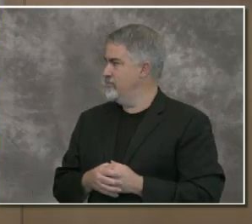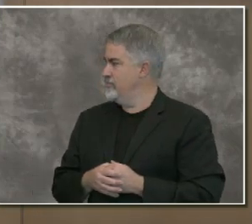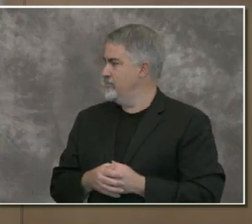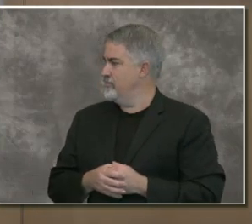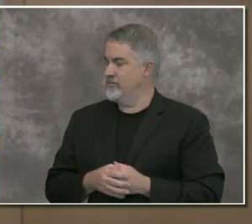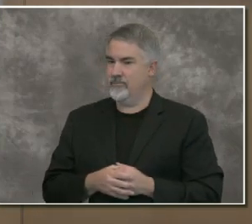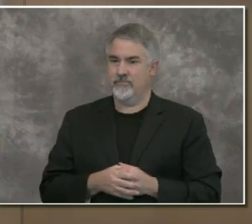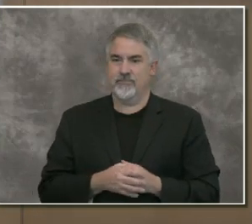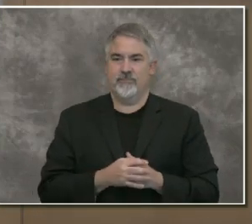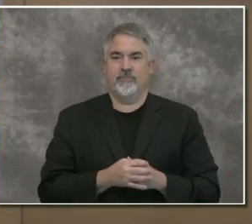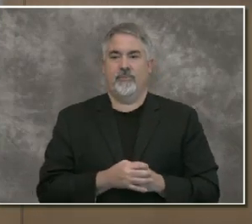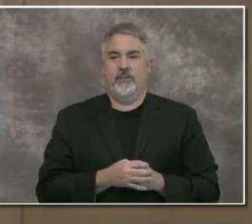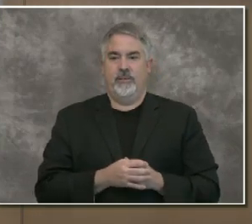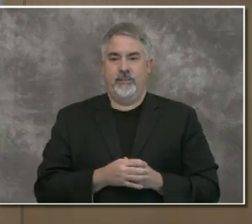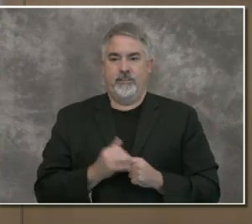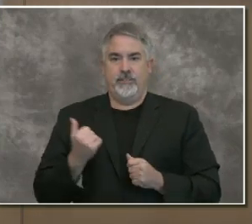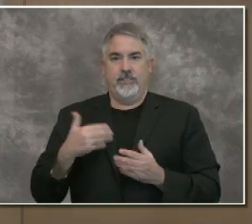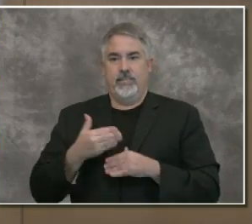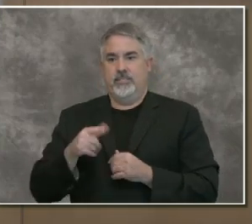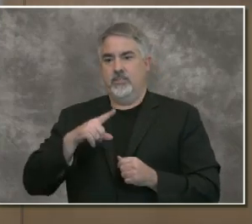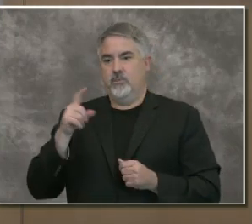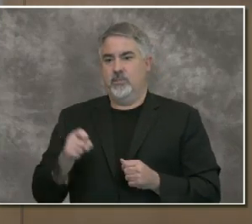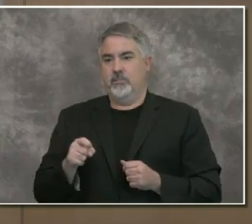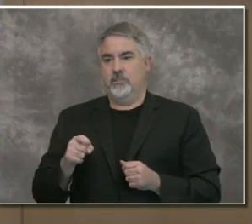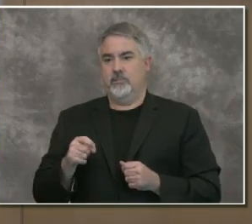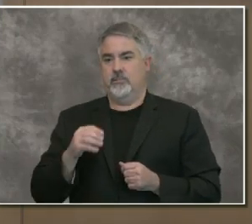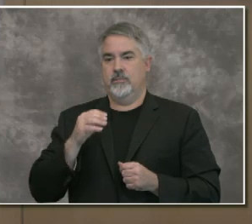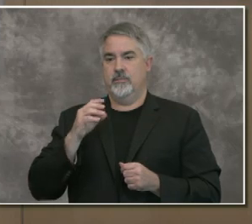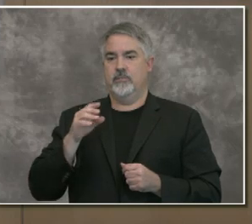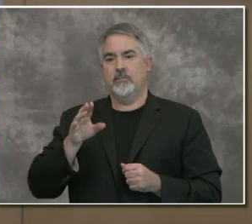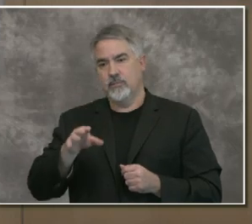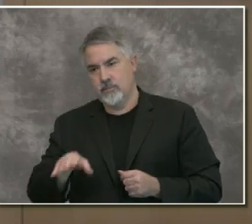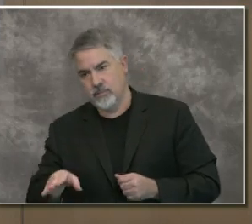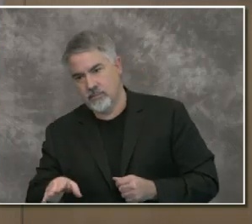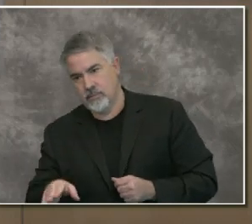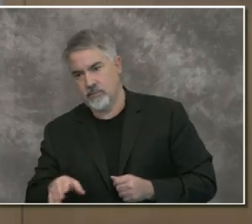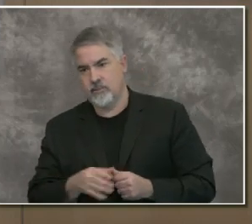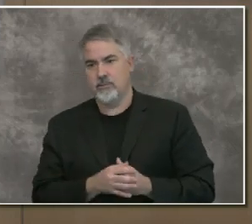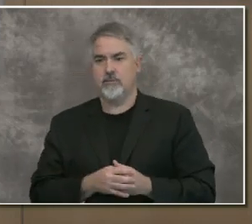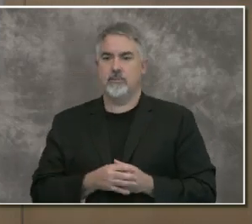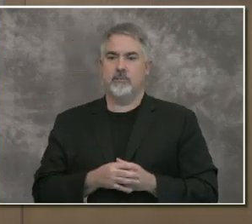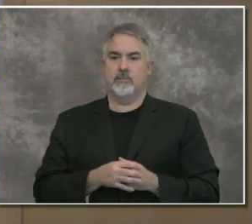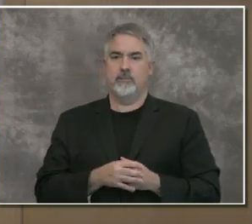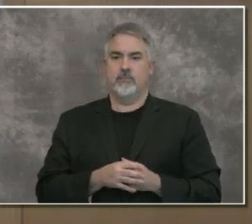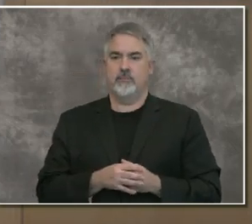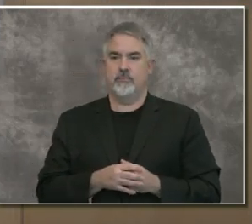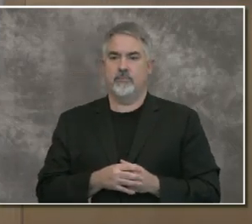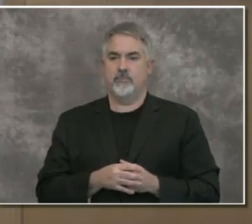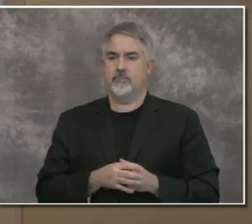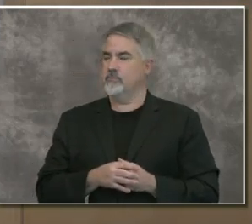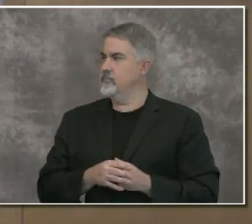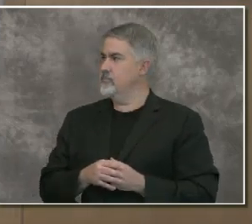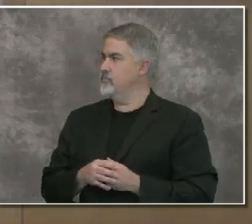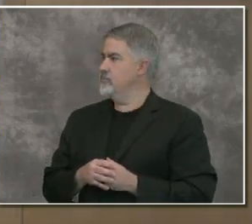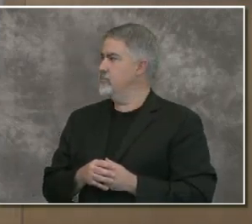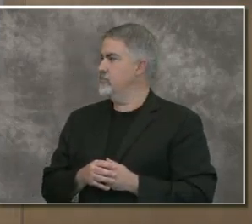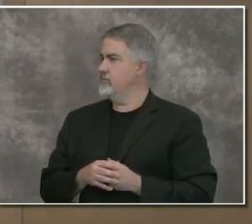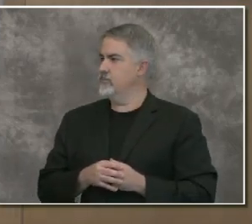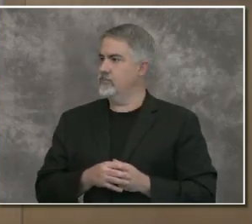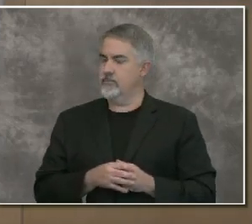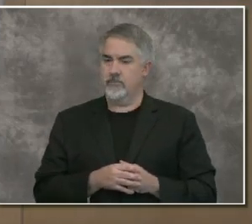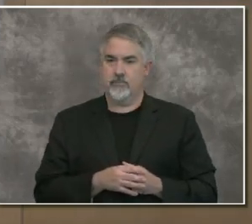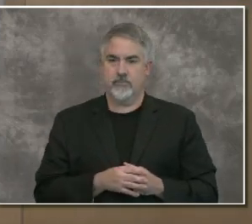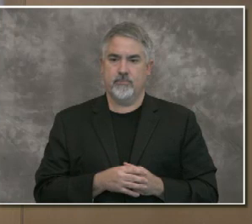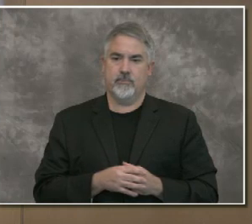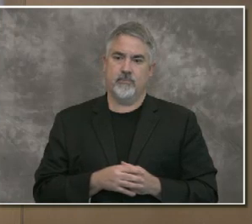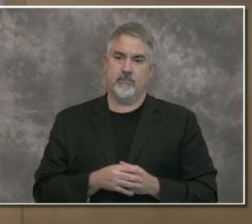This next question deals with homeless testing, and I'm going to ask Supervisor Fletcher to respond to that question. Yes, this is Will Huntsberry again